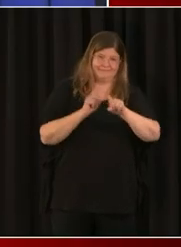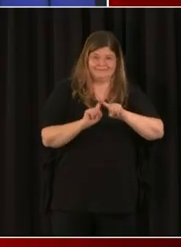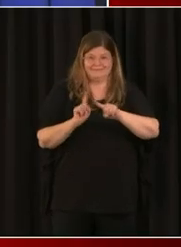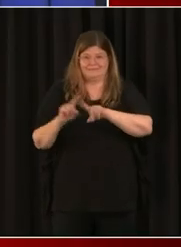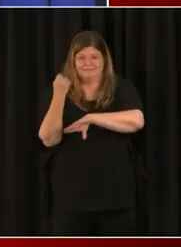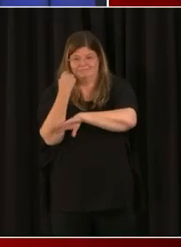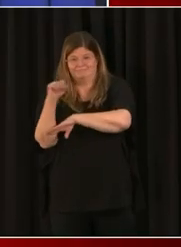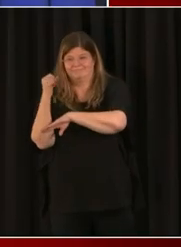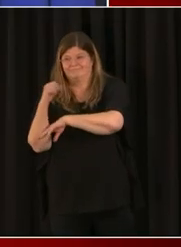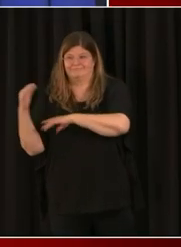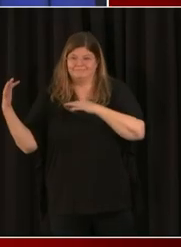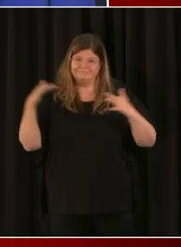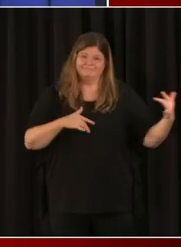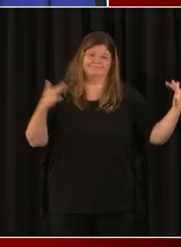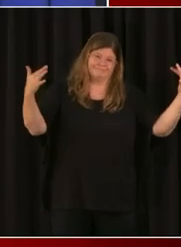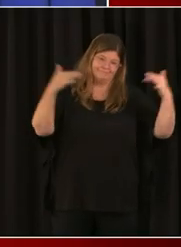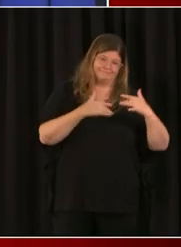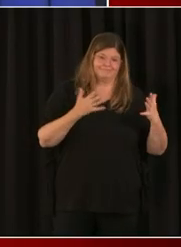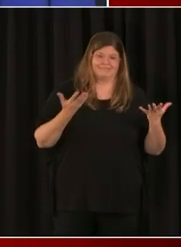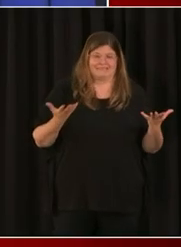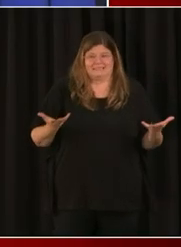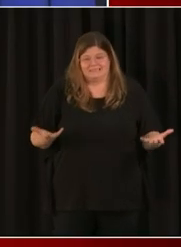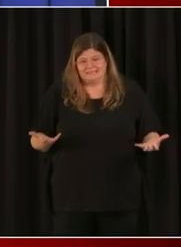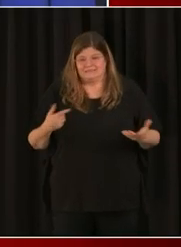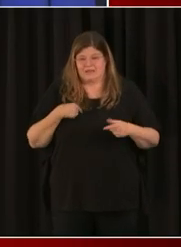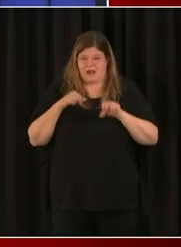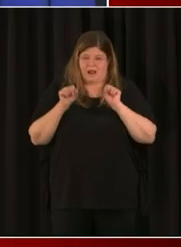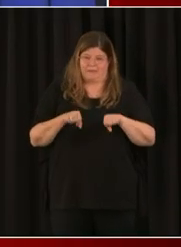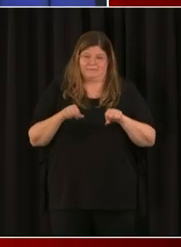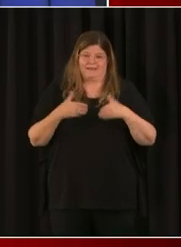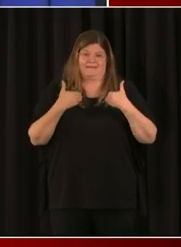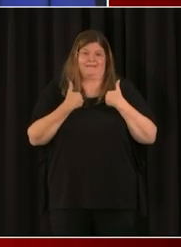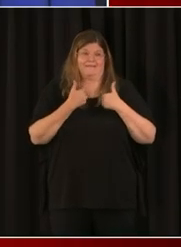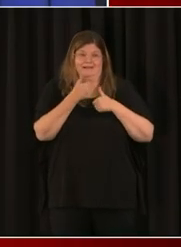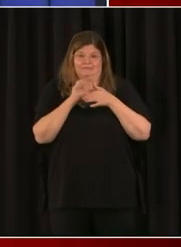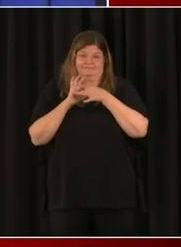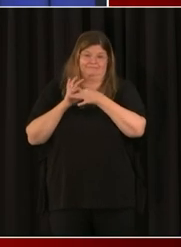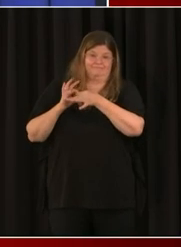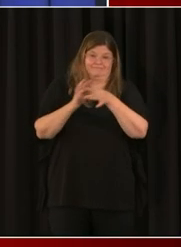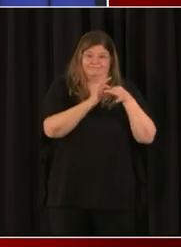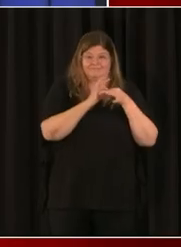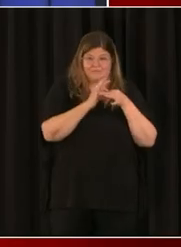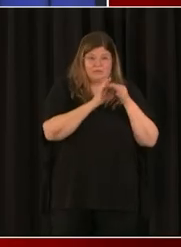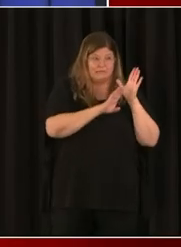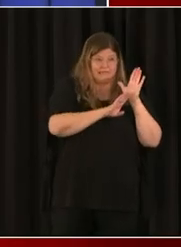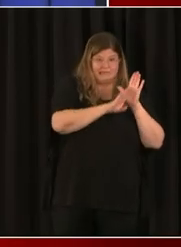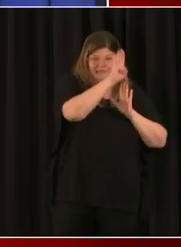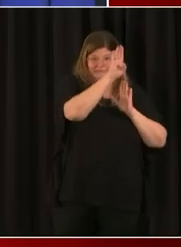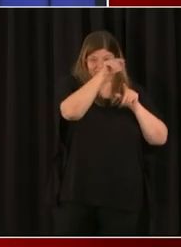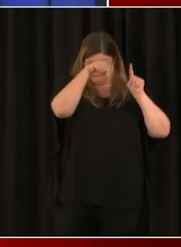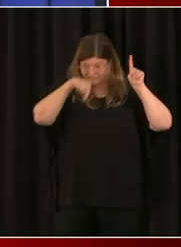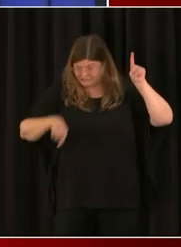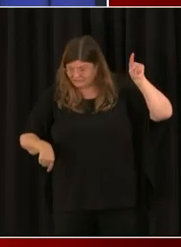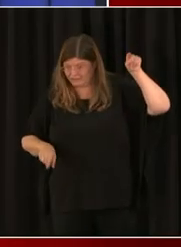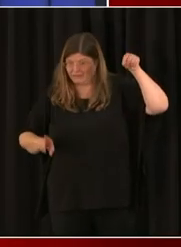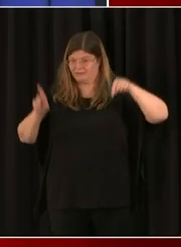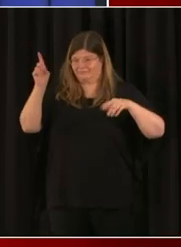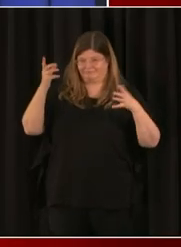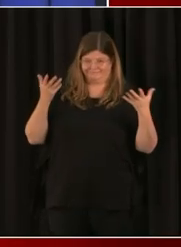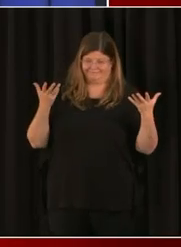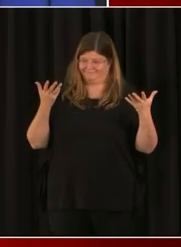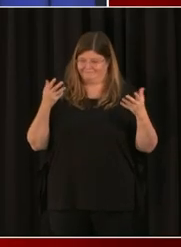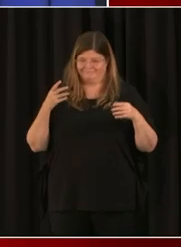have heretofore not been able to have any correlation between a surge or increase in our cases here